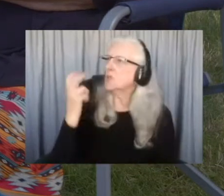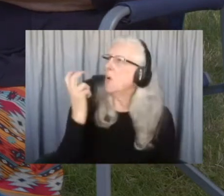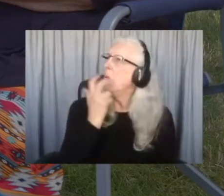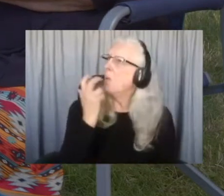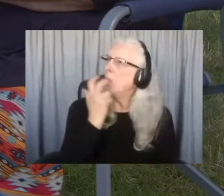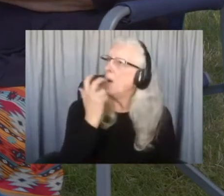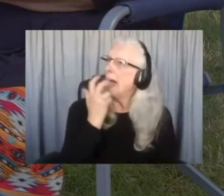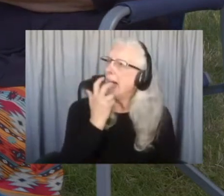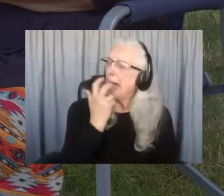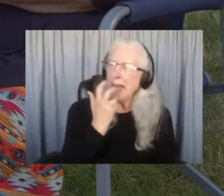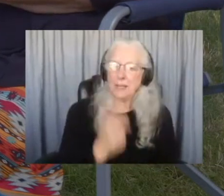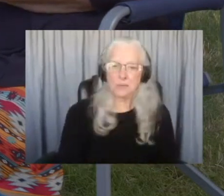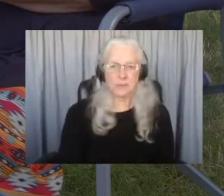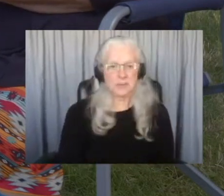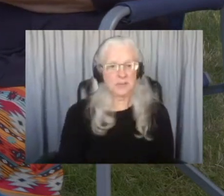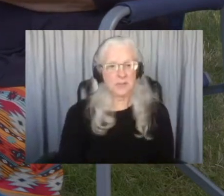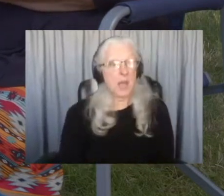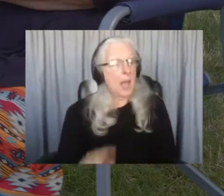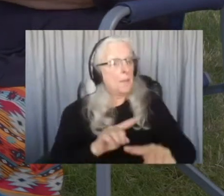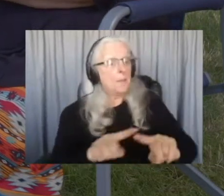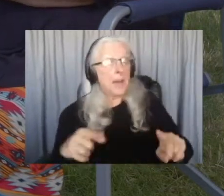But when we can't speak it